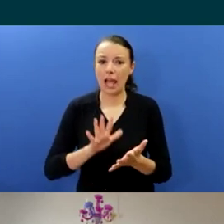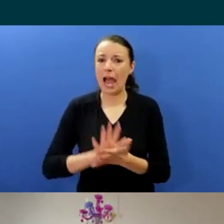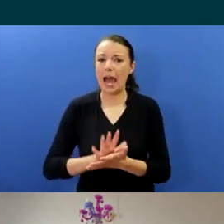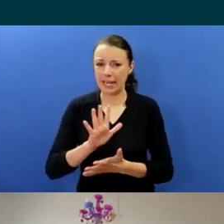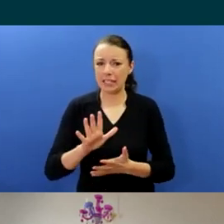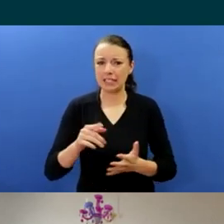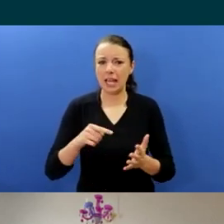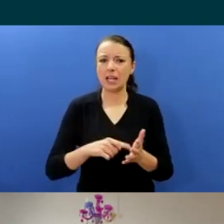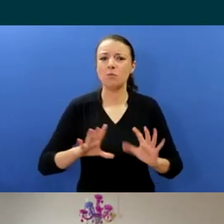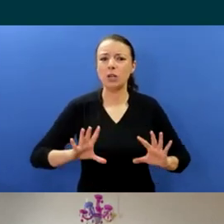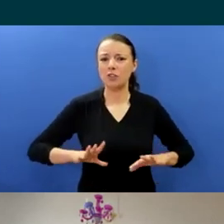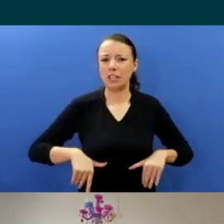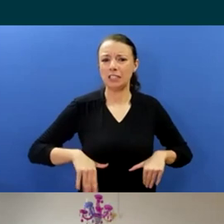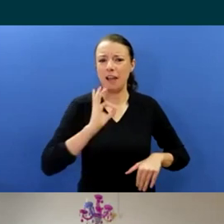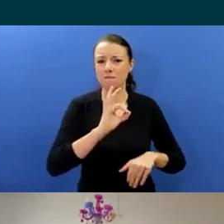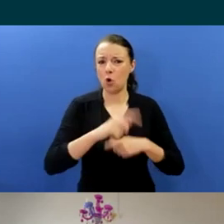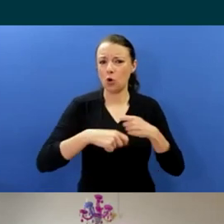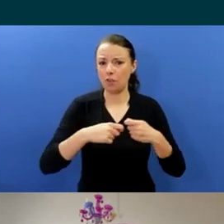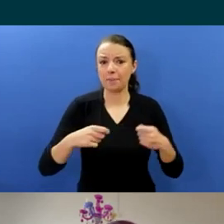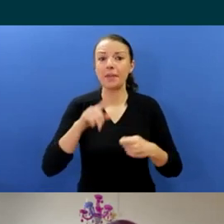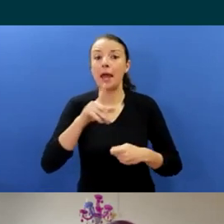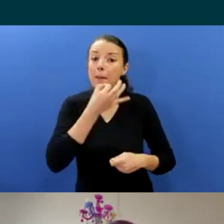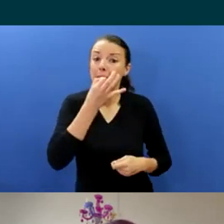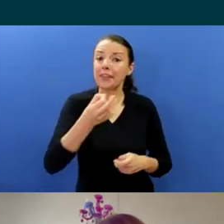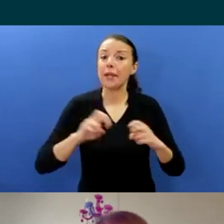organize a citizen assembly? That's the reason for my